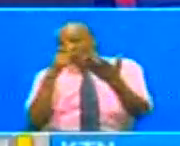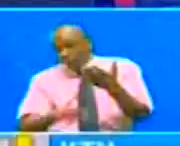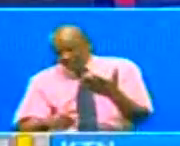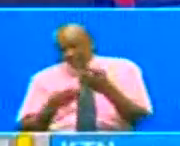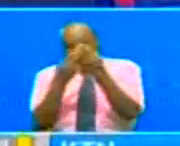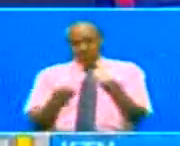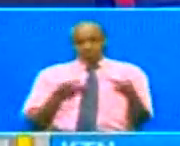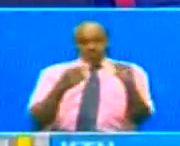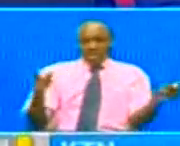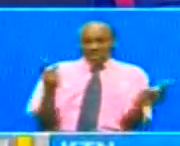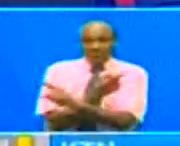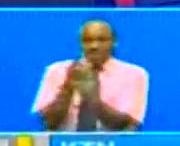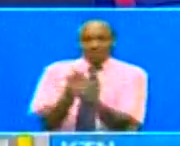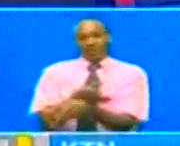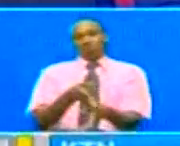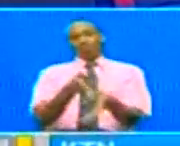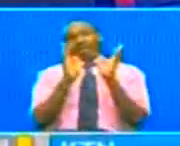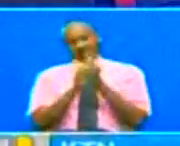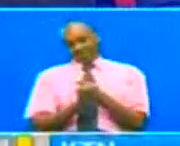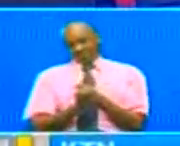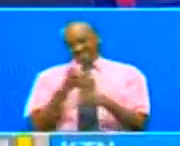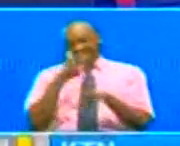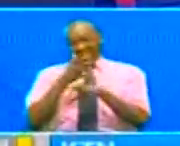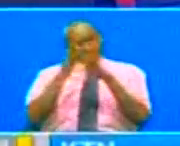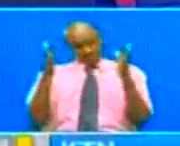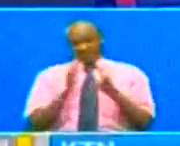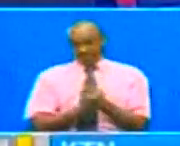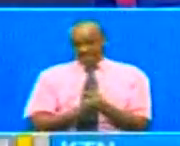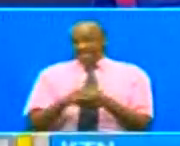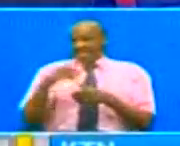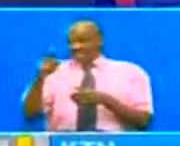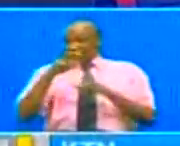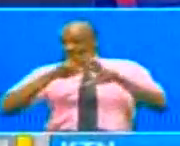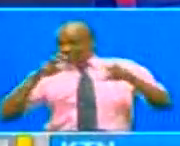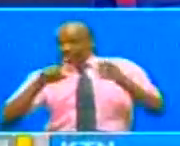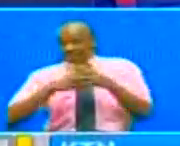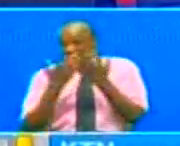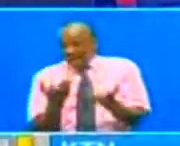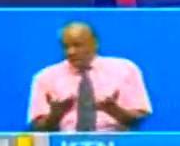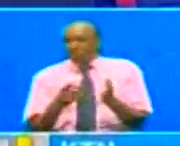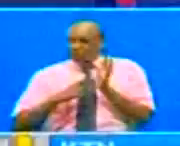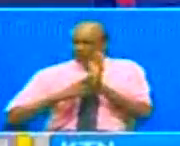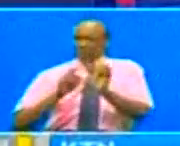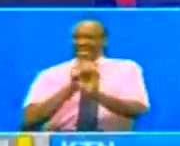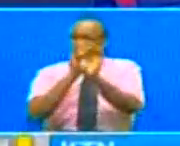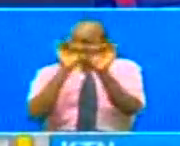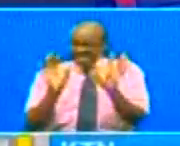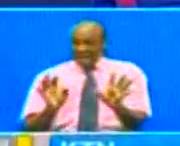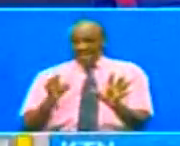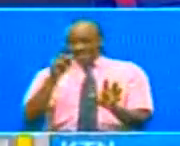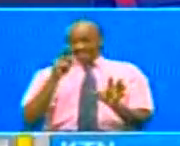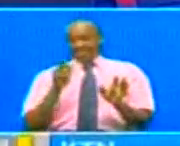swindled in an intricate web of deceit. Detailed investigations by KTN reveal a scheme in which names of